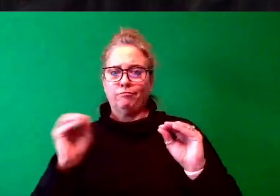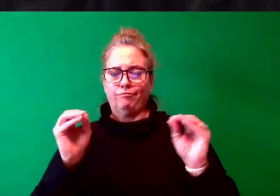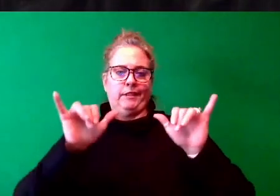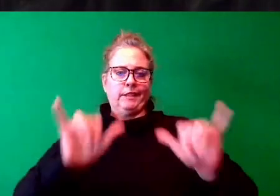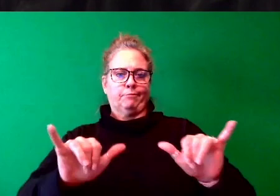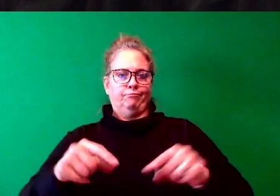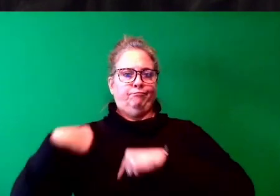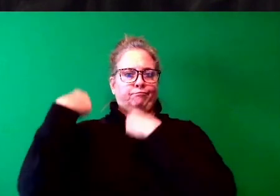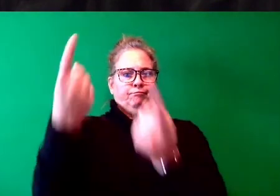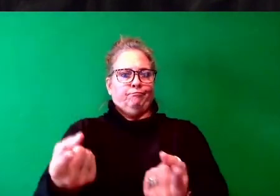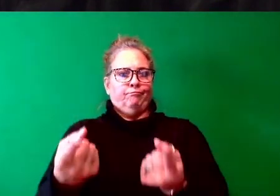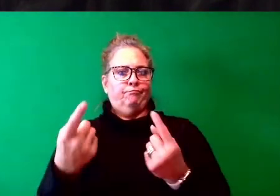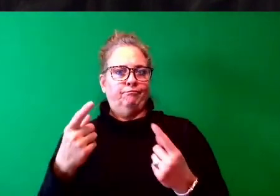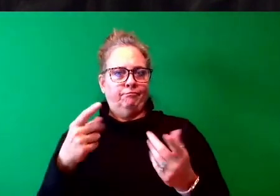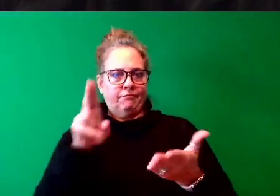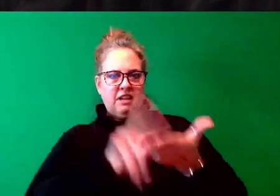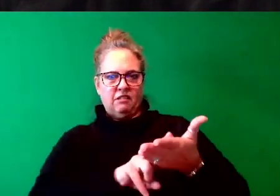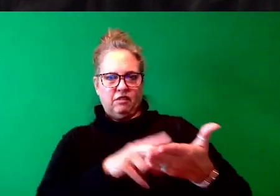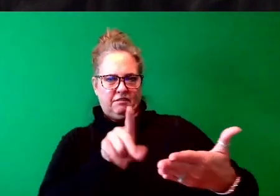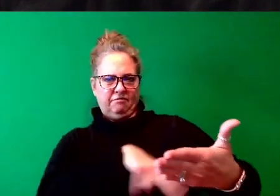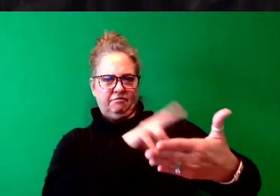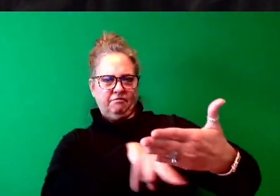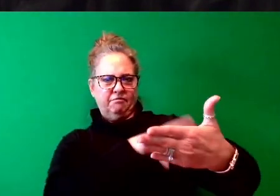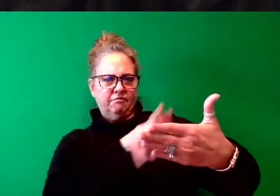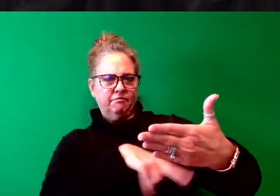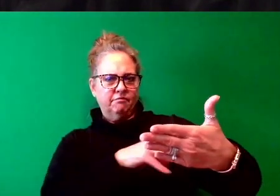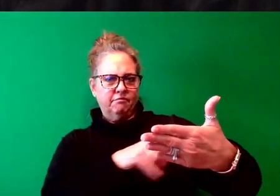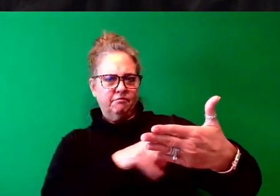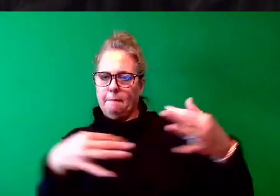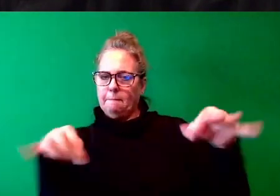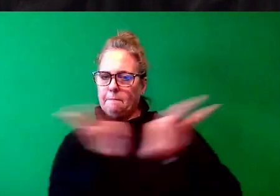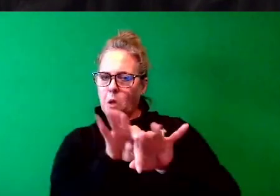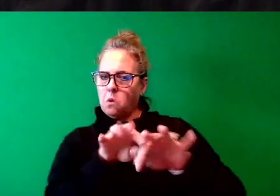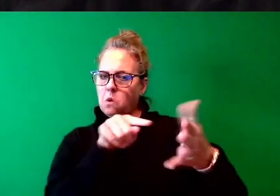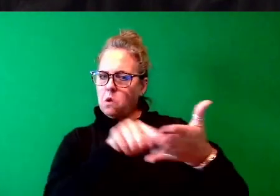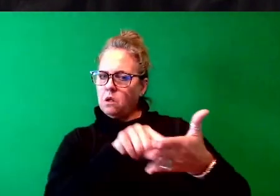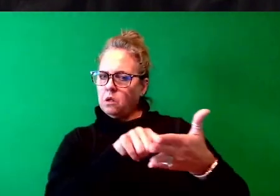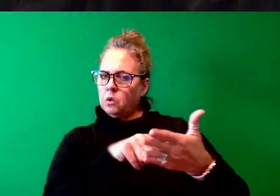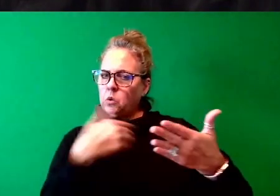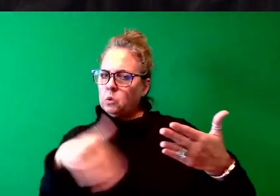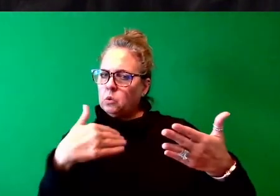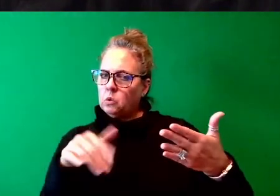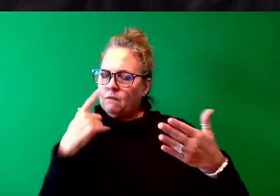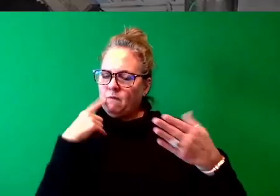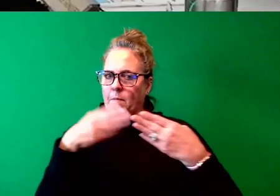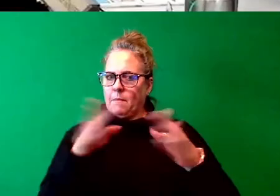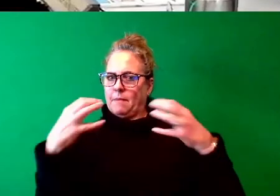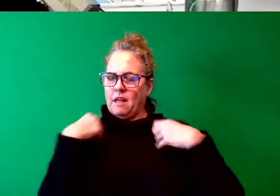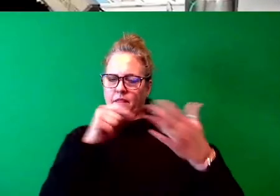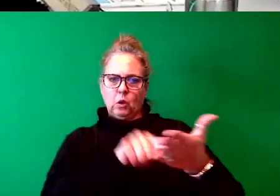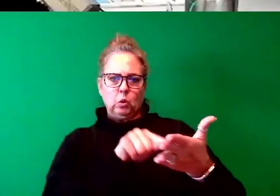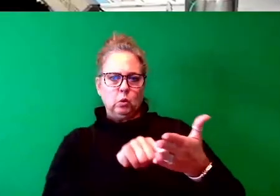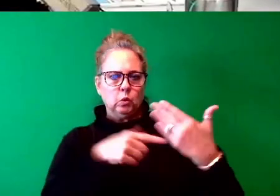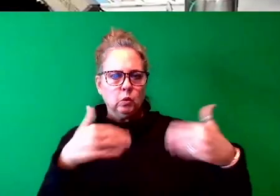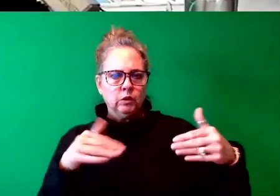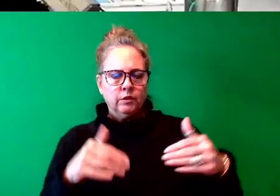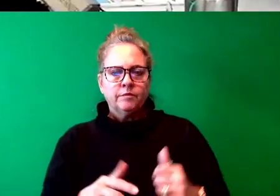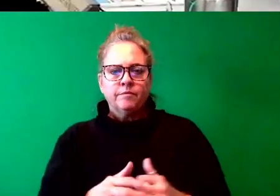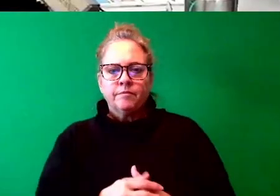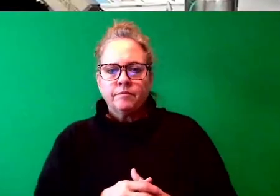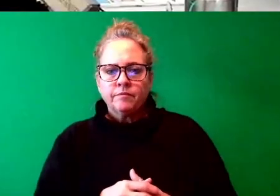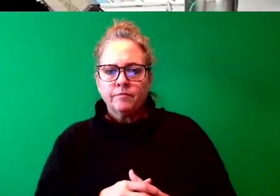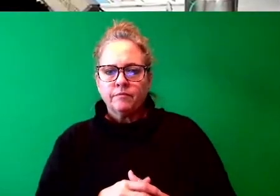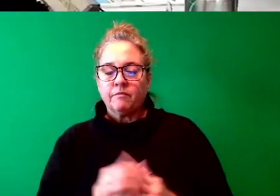and is absolutely essential to the work of the Public Health Department. Okay, so the motion on the table is to approve the